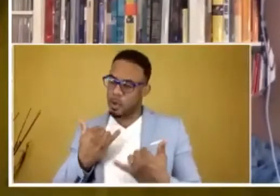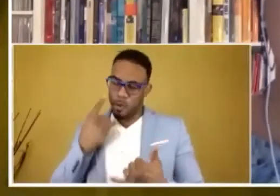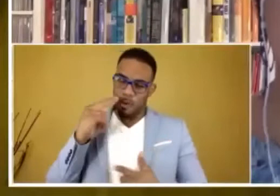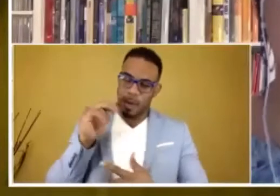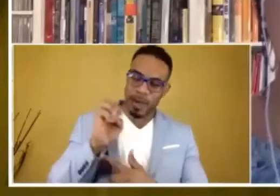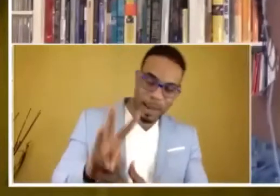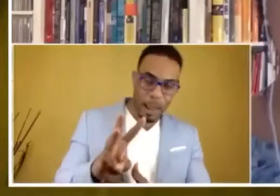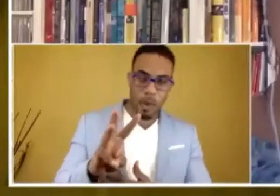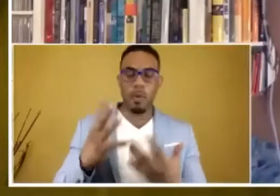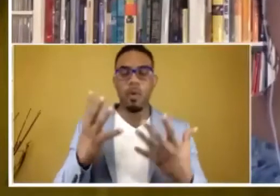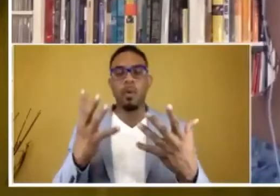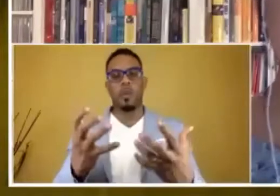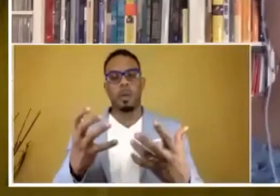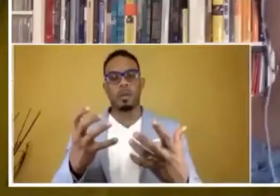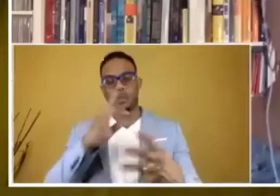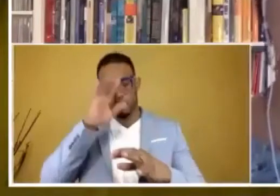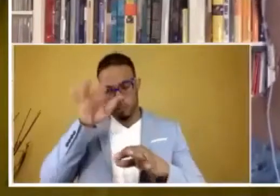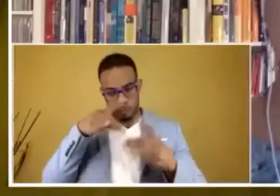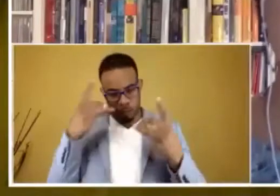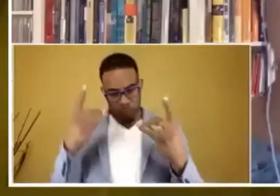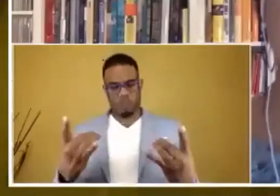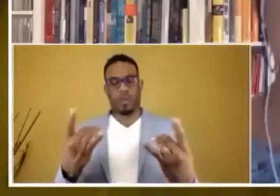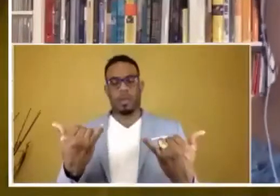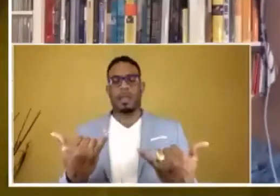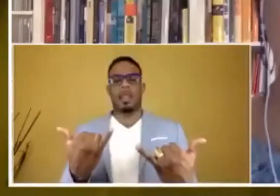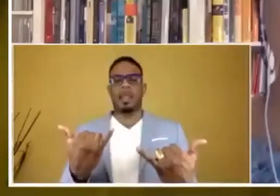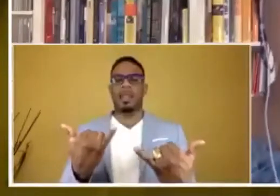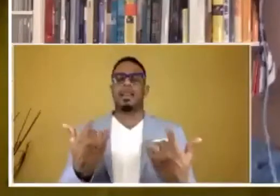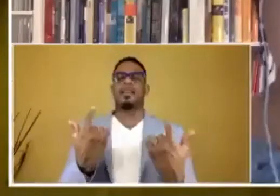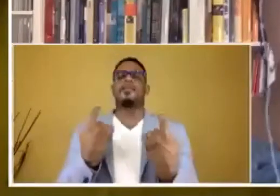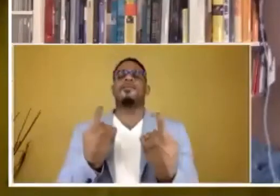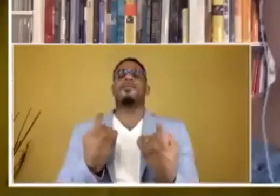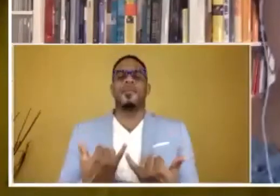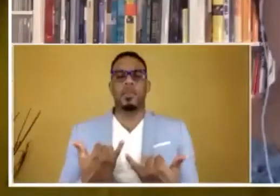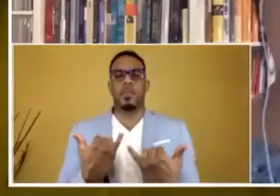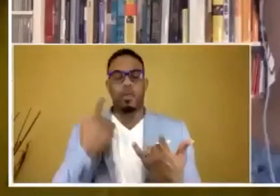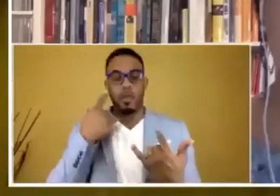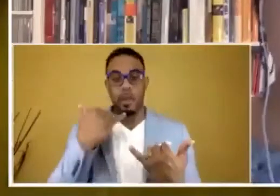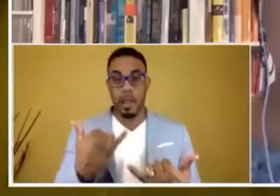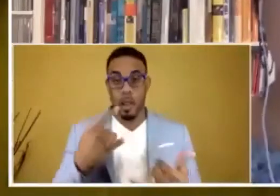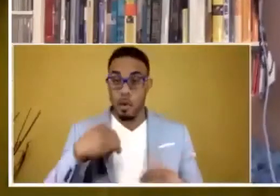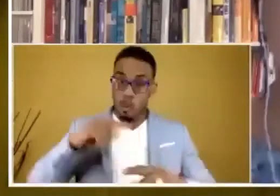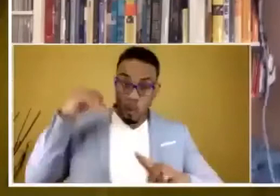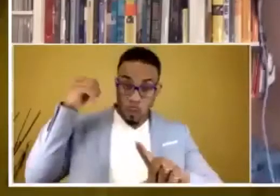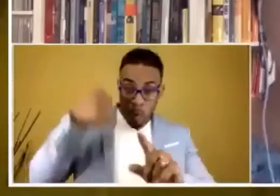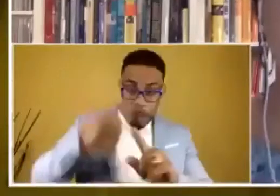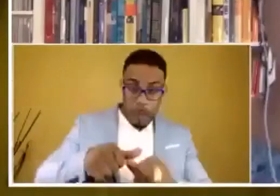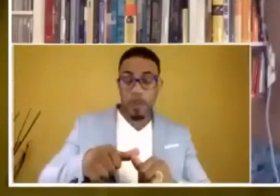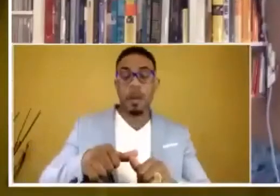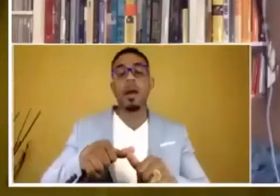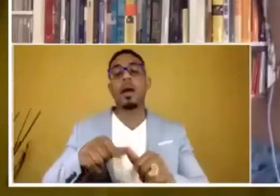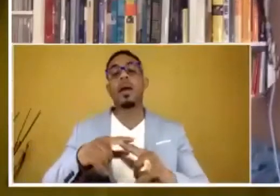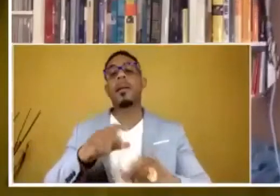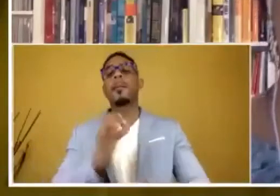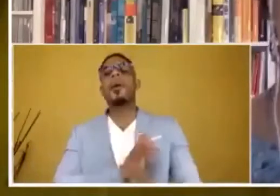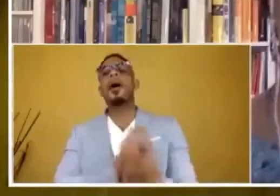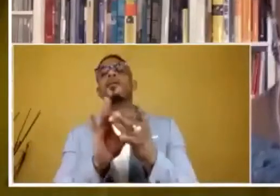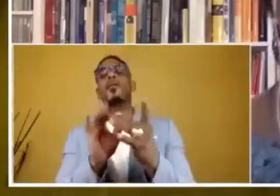want to ground ourselves in the fierce urgency of now as we remember those powerful words